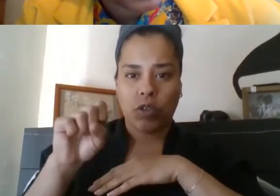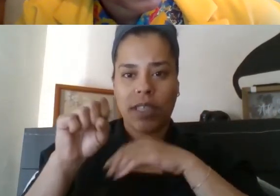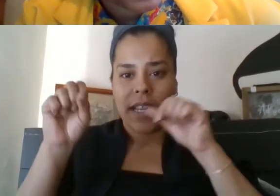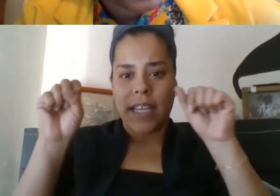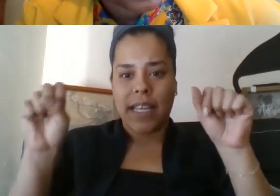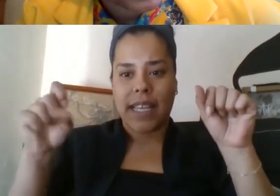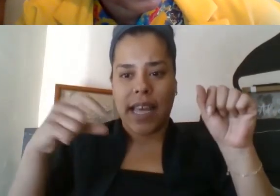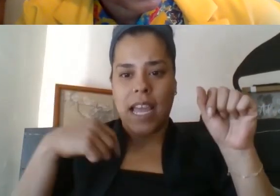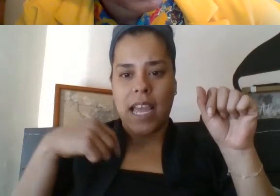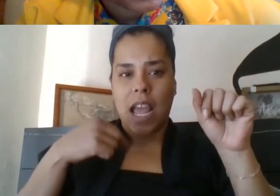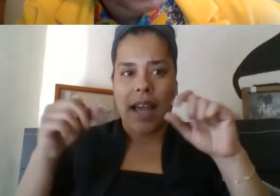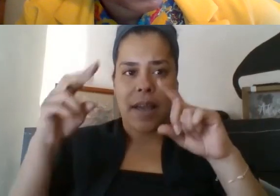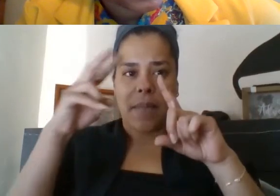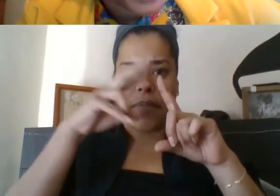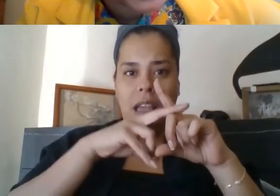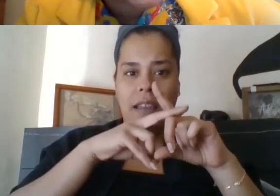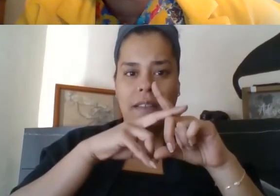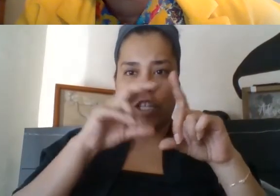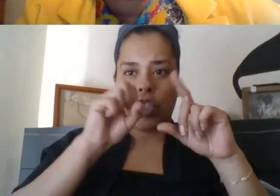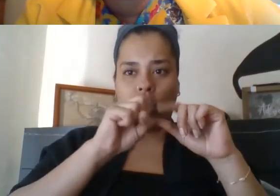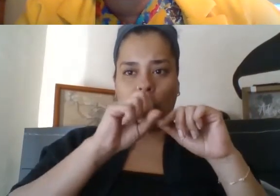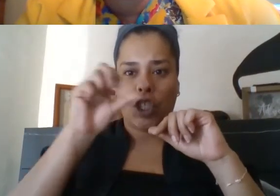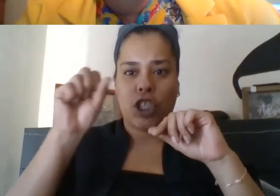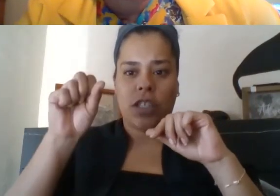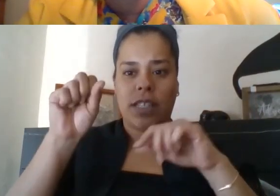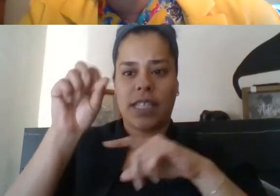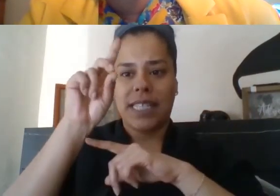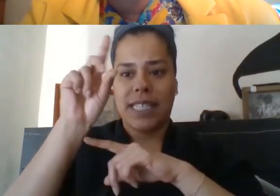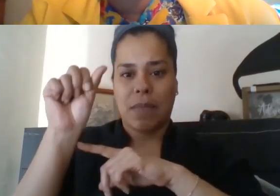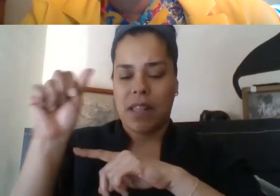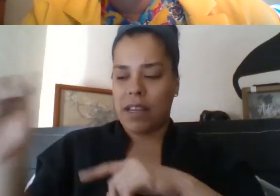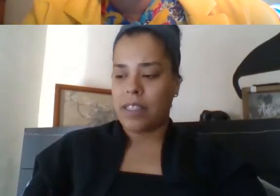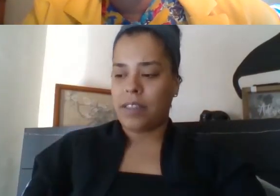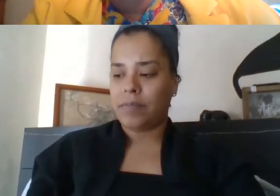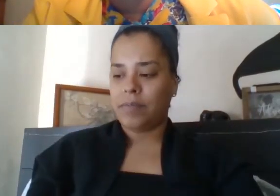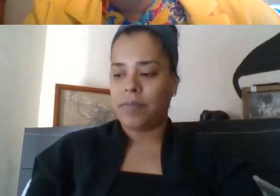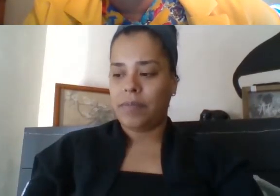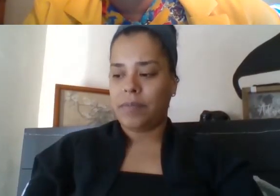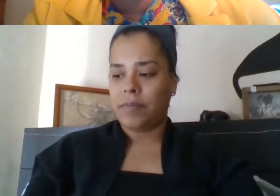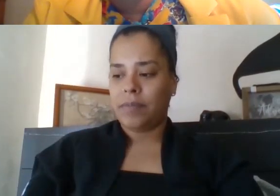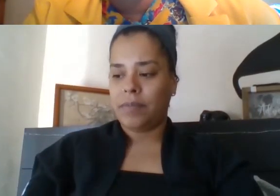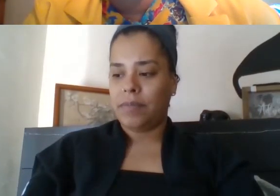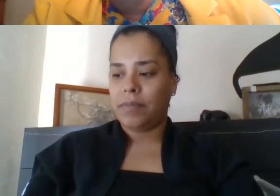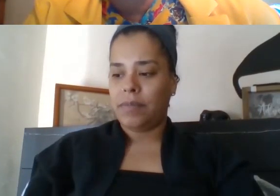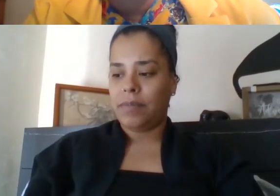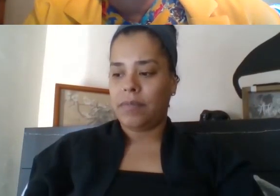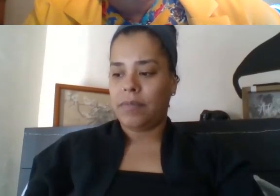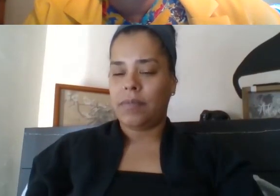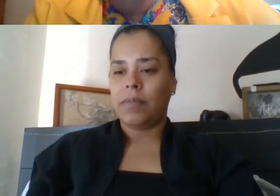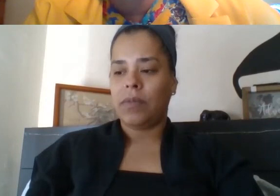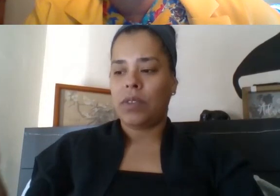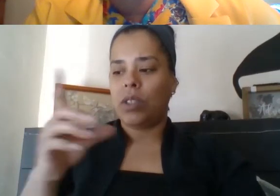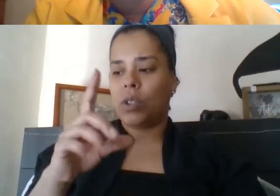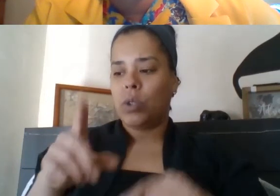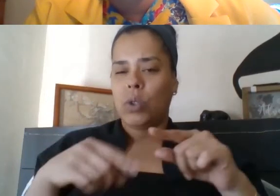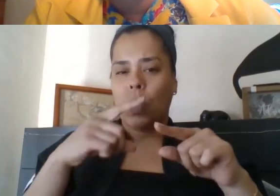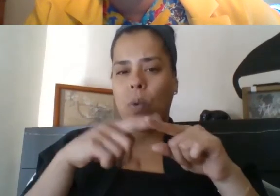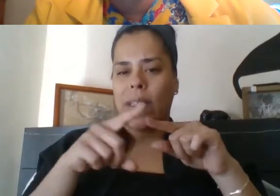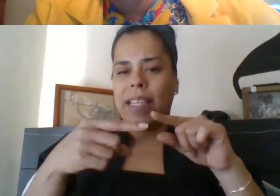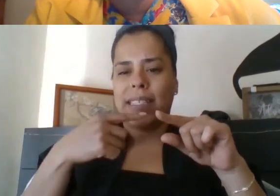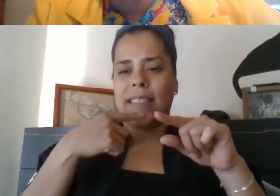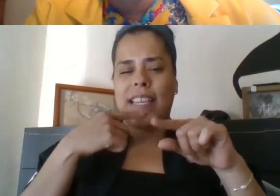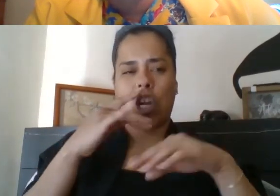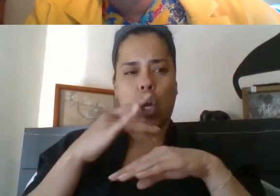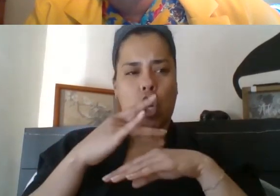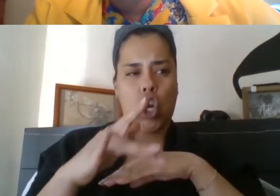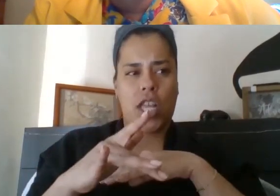for Social Security disability? So my understanding when they're saying early Social Security, I'm assuming they're